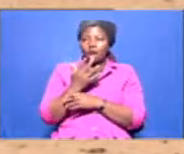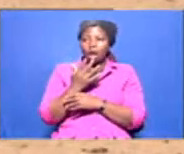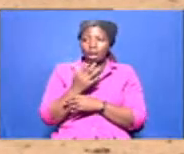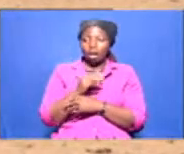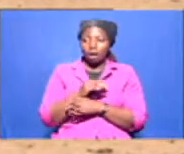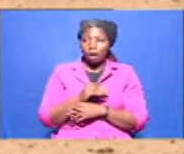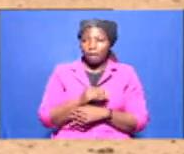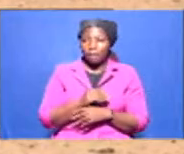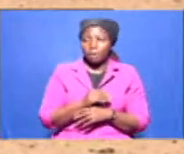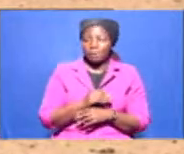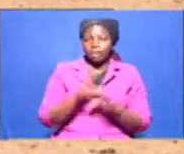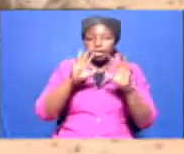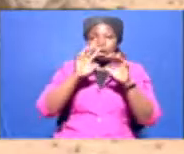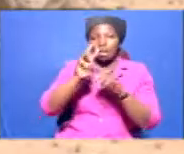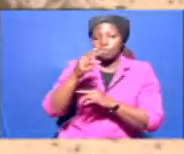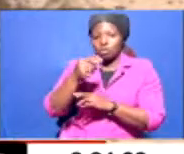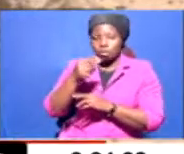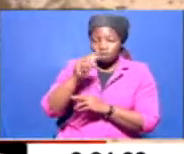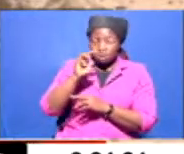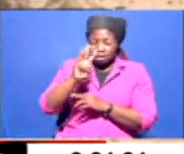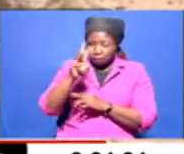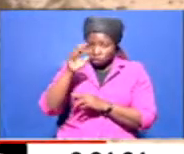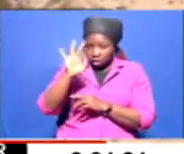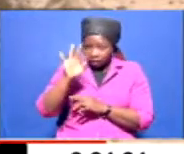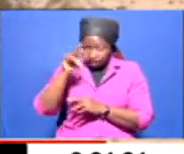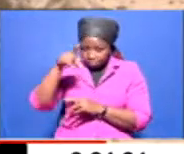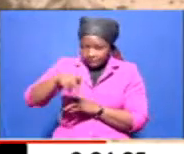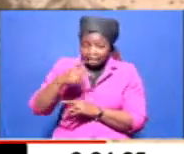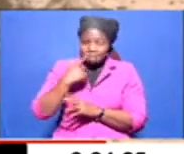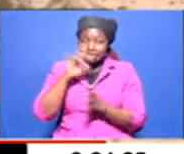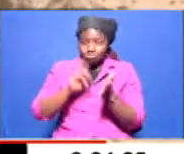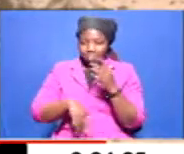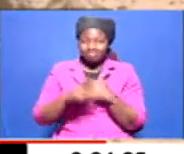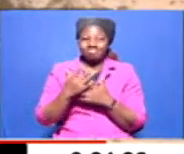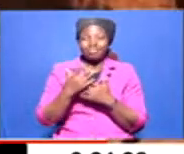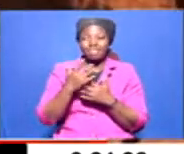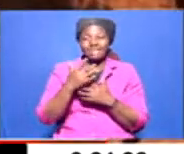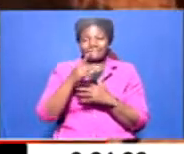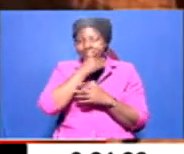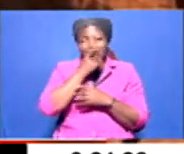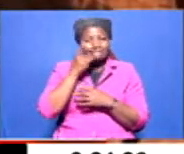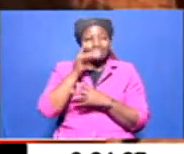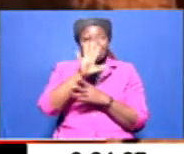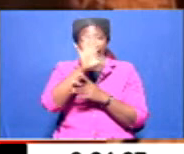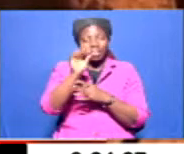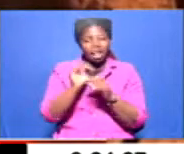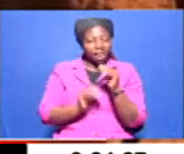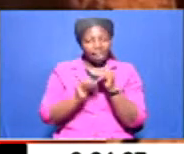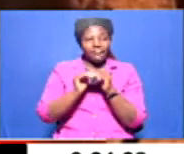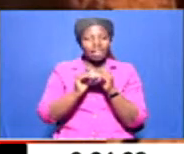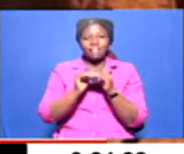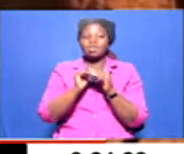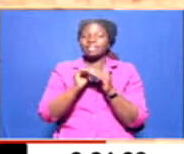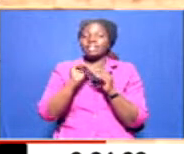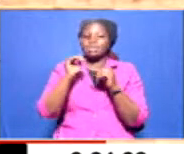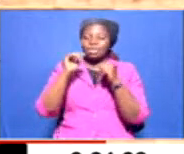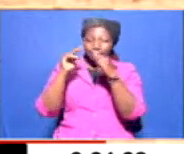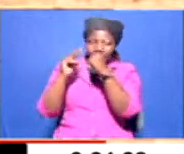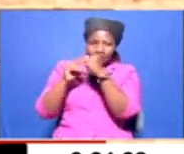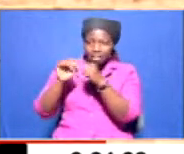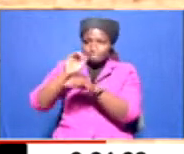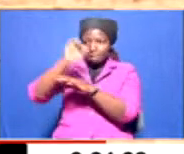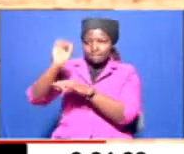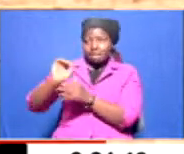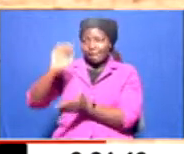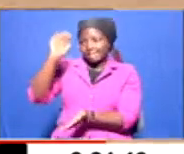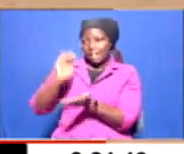The World Food Programme estimates that drought in East Africa has resulted in up to a 70% reduction in yields and is responsible